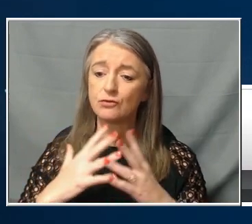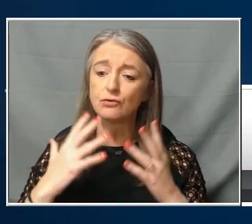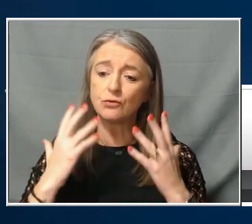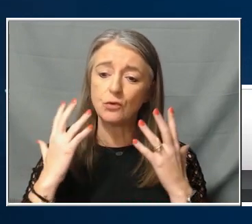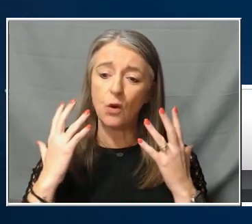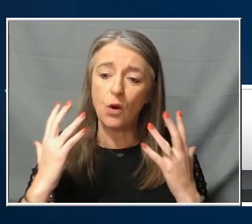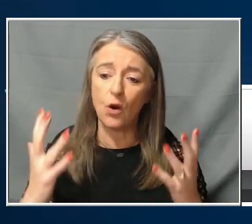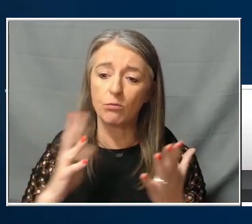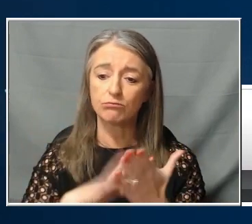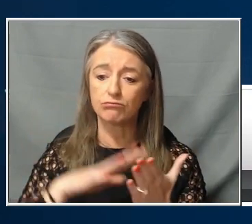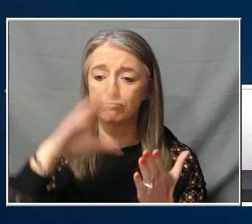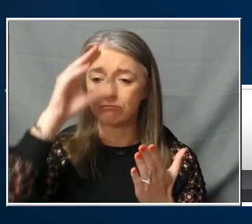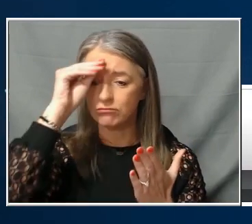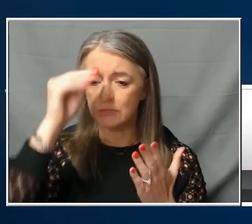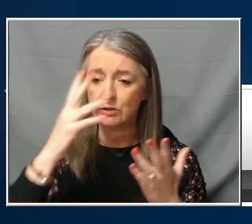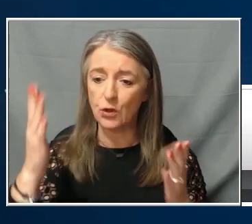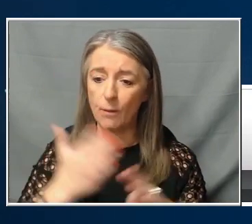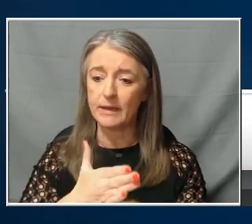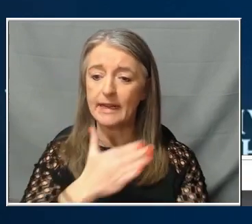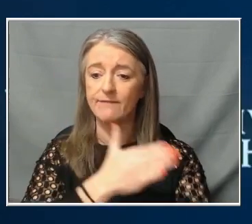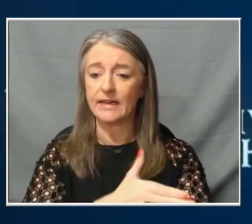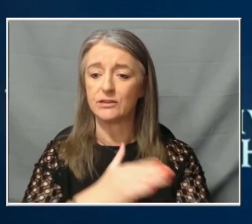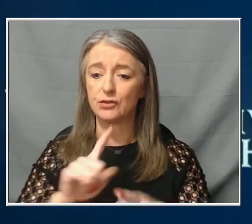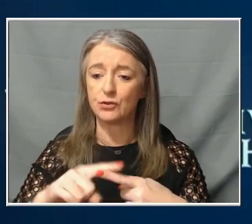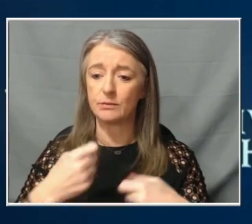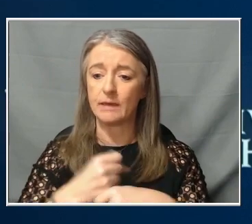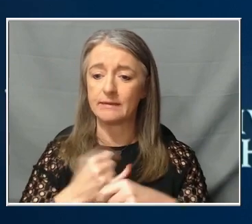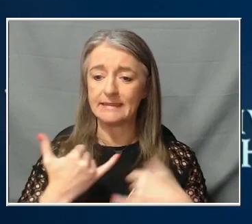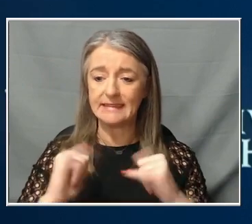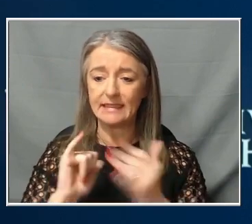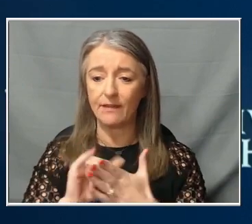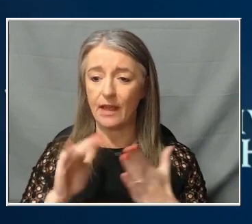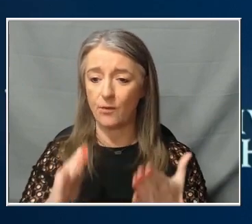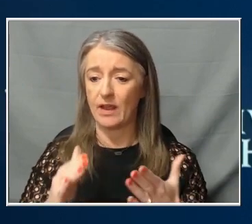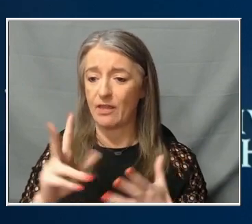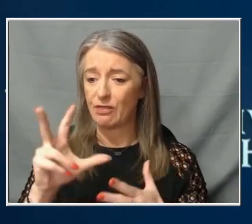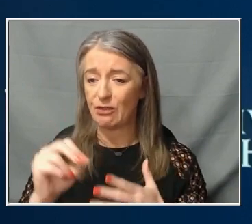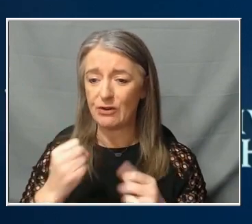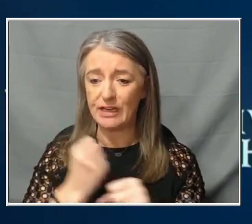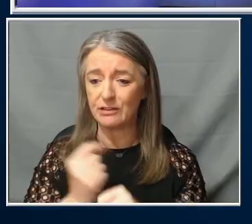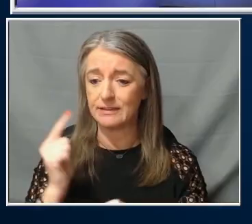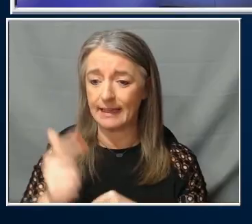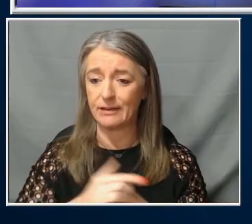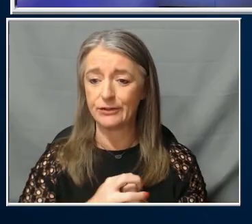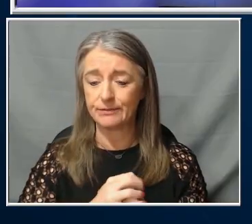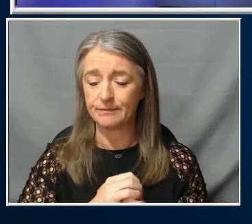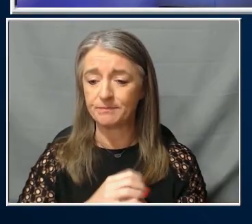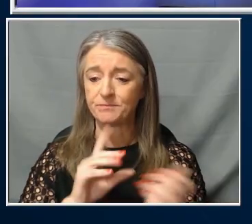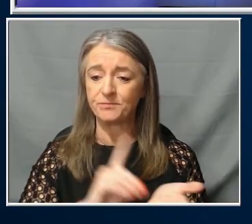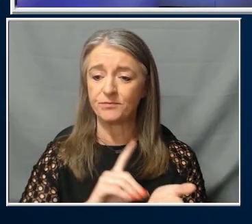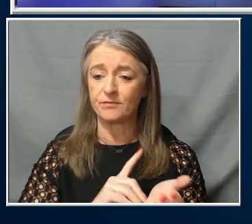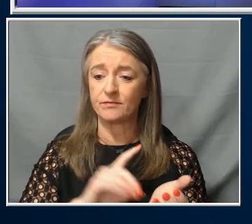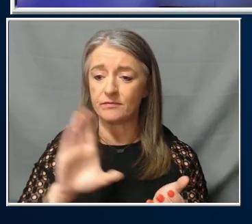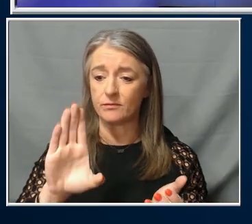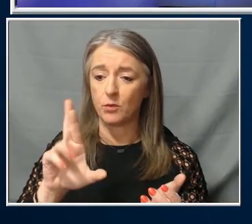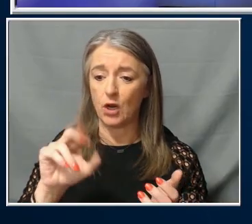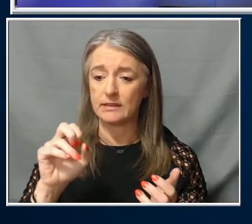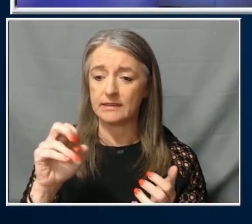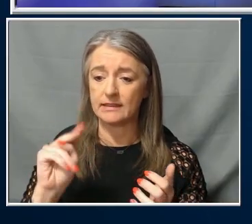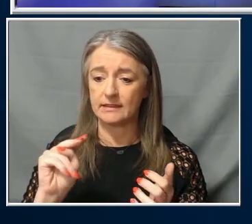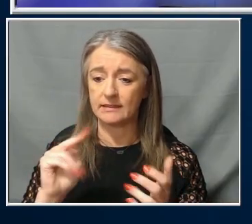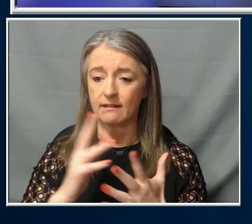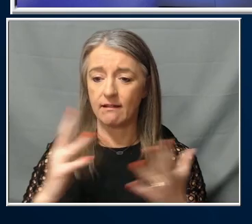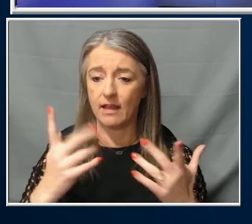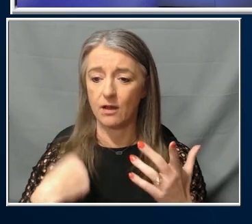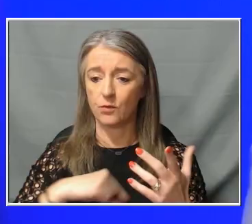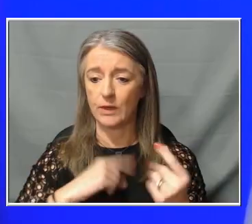to learn and so many advances to be made, and it's still that way 30 plus years later. Dr. Gronseth, final thoughts. So there's lots you can do